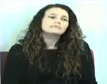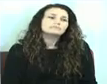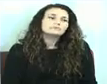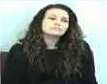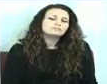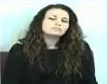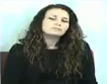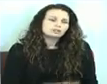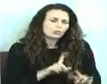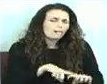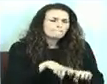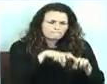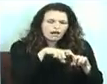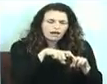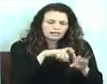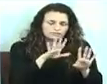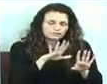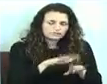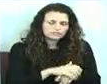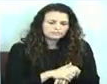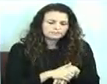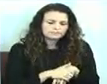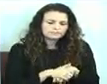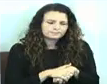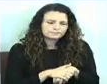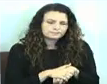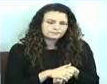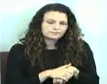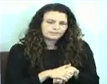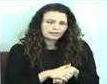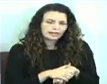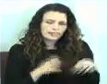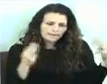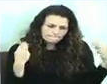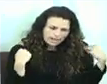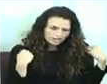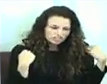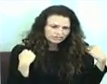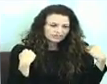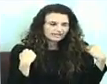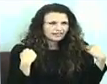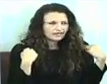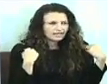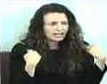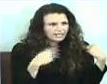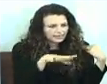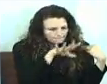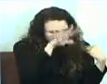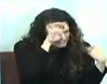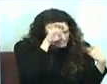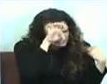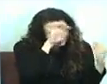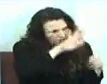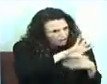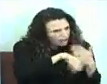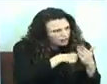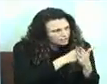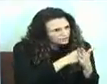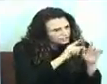Could we pause for a moment by the majesty and the mystical aspect of your